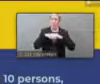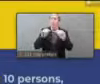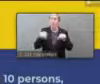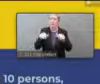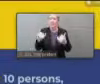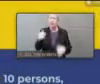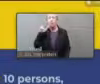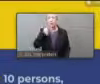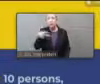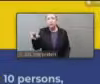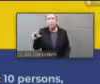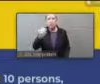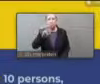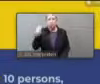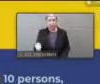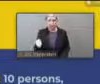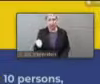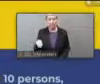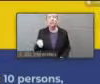33%.